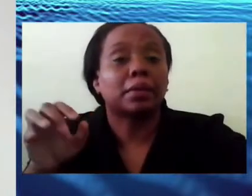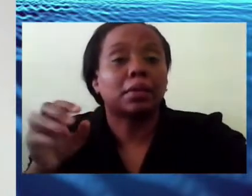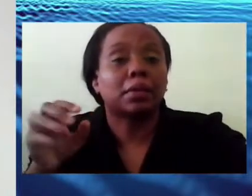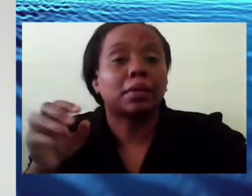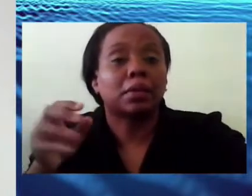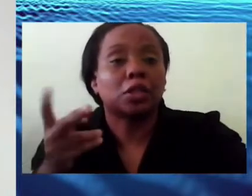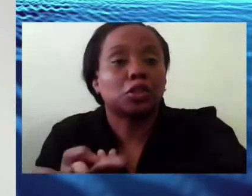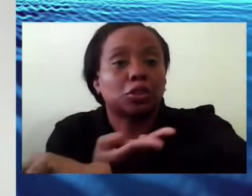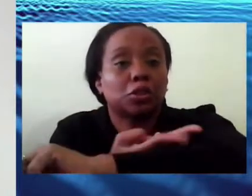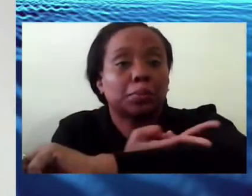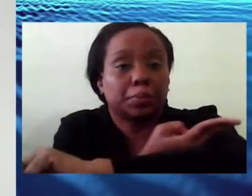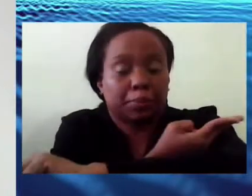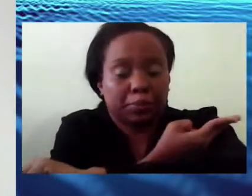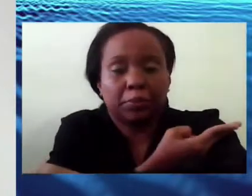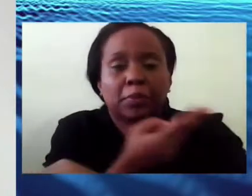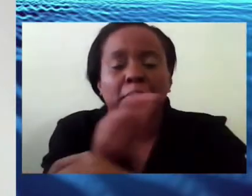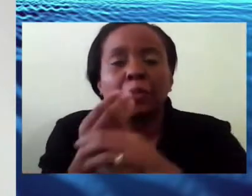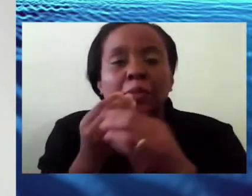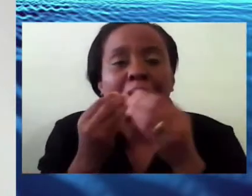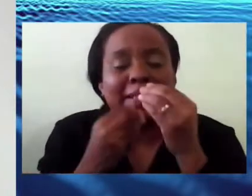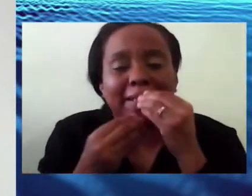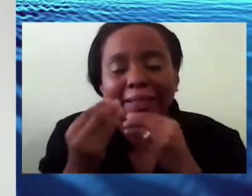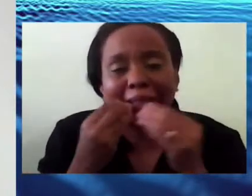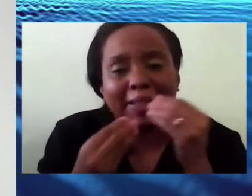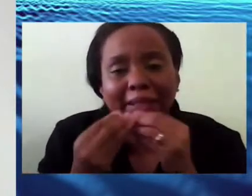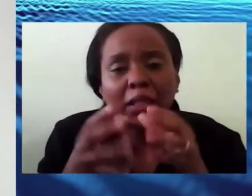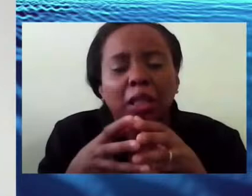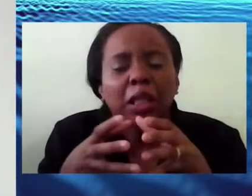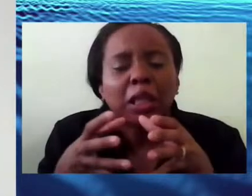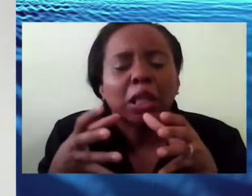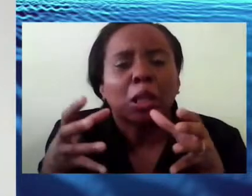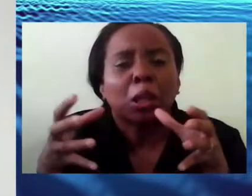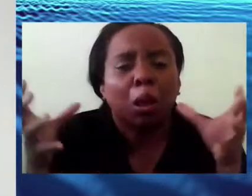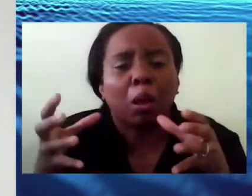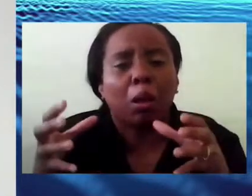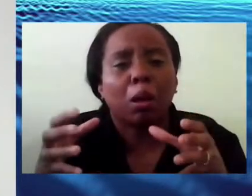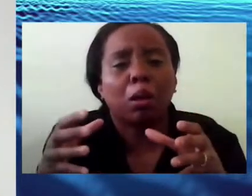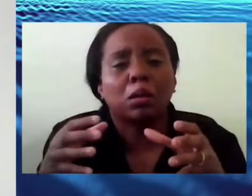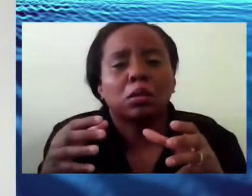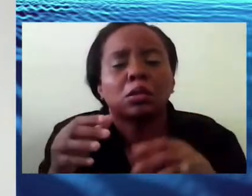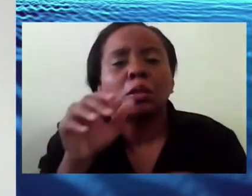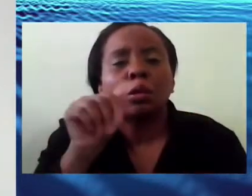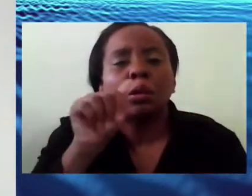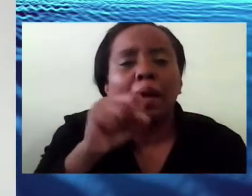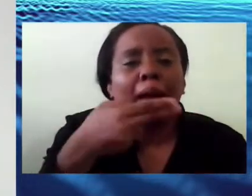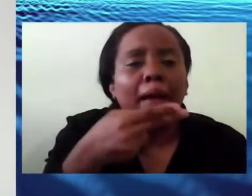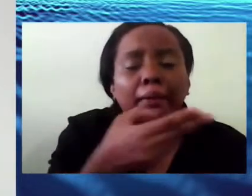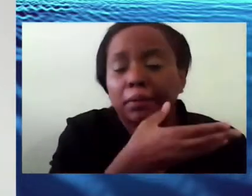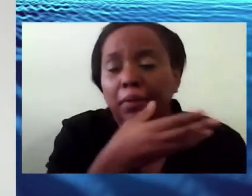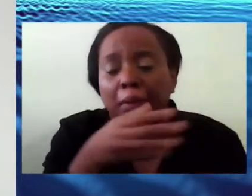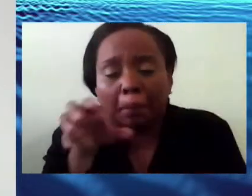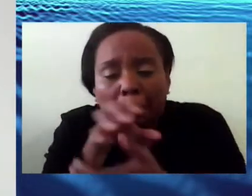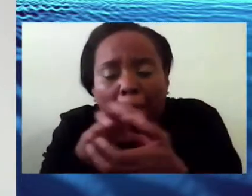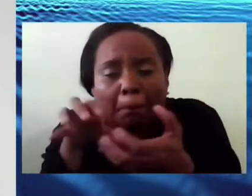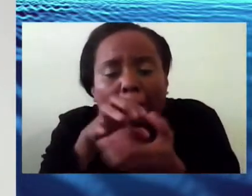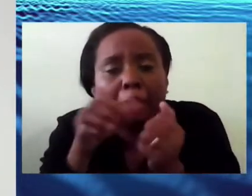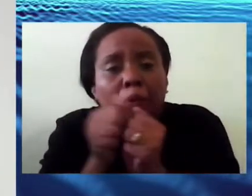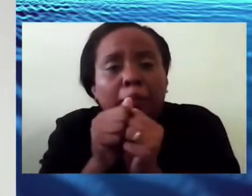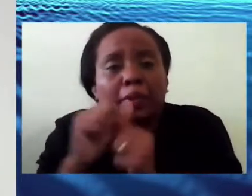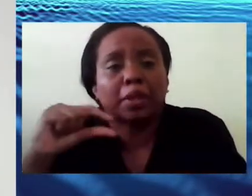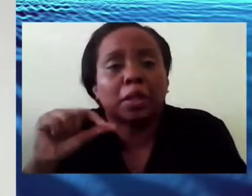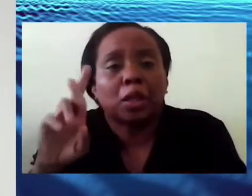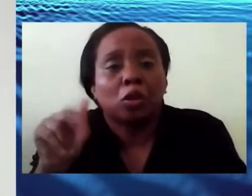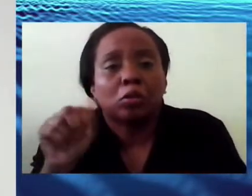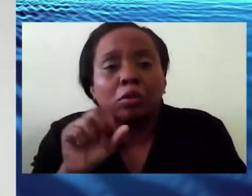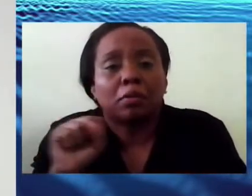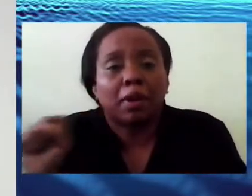ground, and they commonly take up soil when they're eating. So ash contaminated, even if the ash is not on the blades of grass, they're